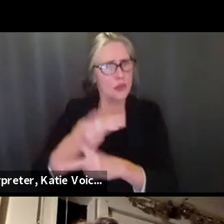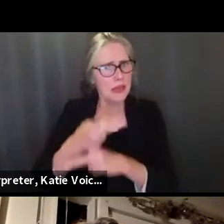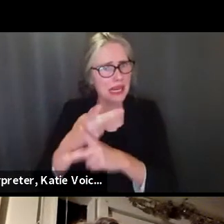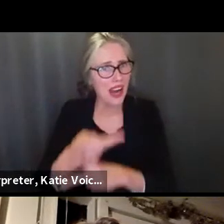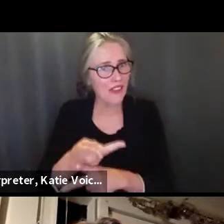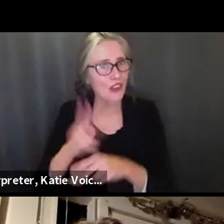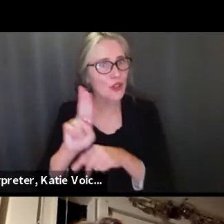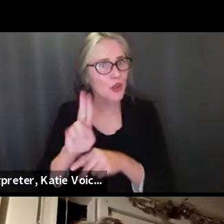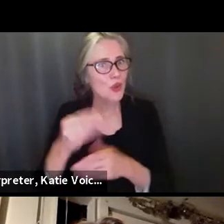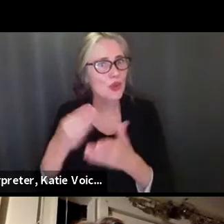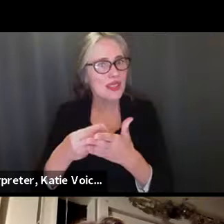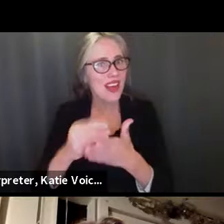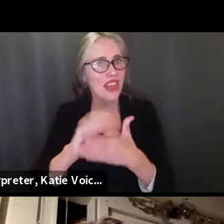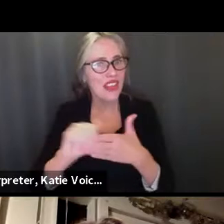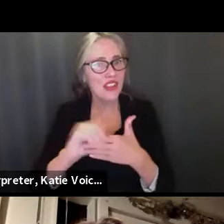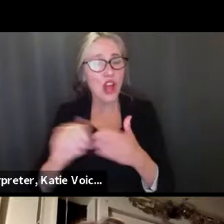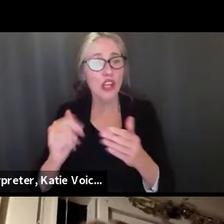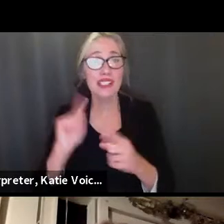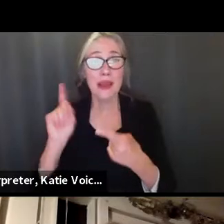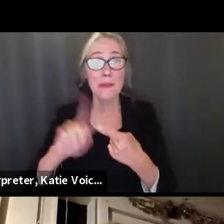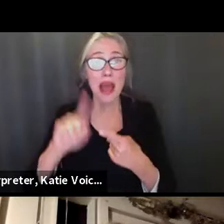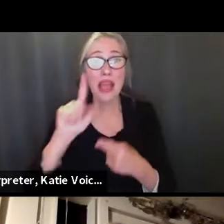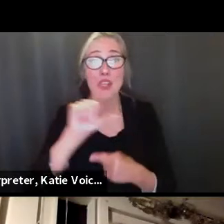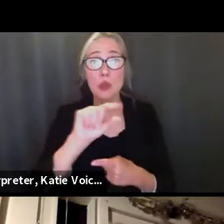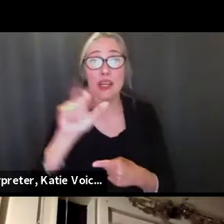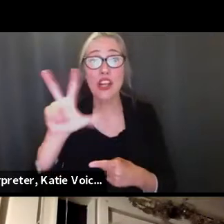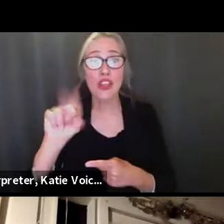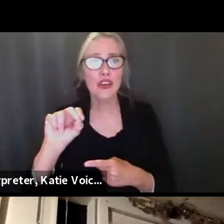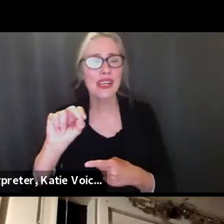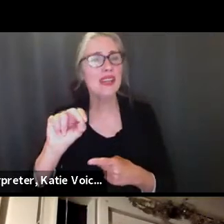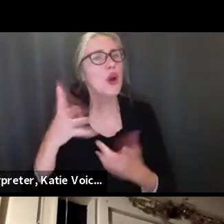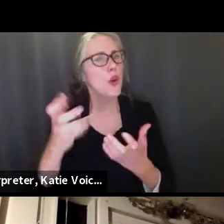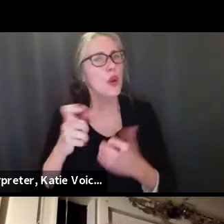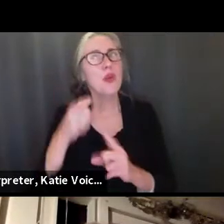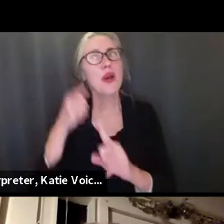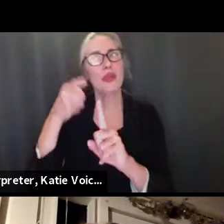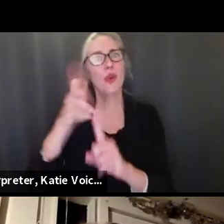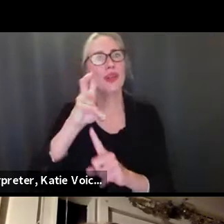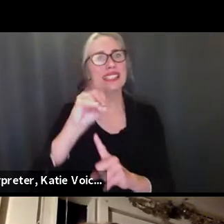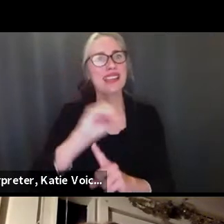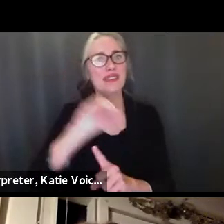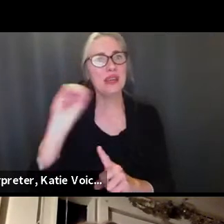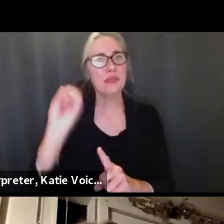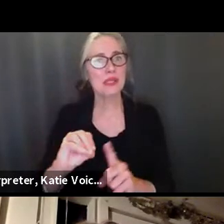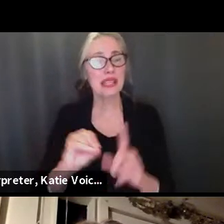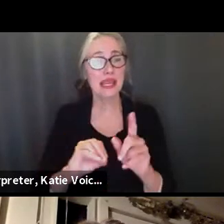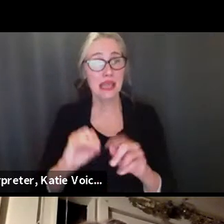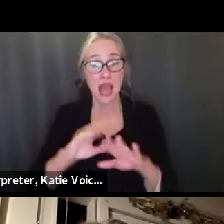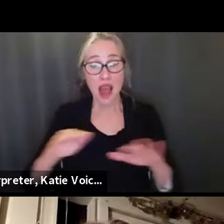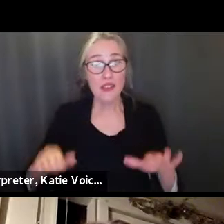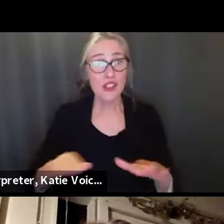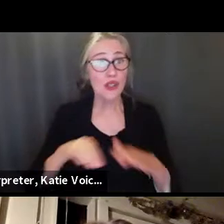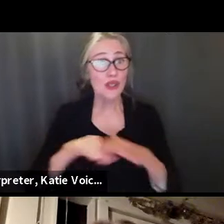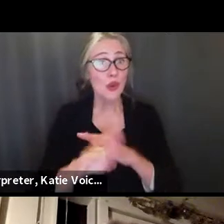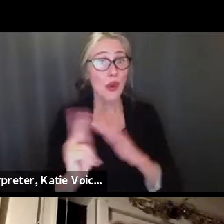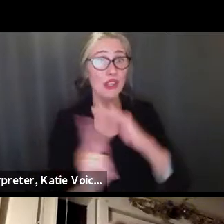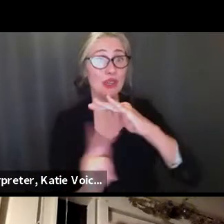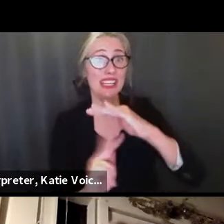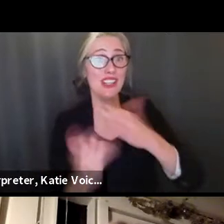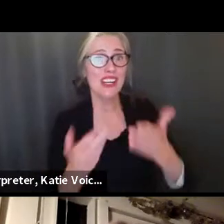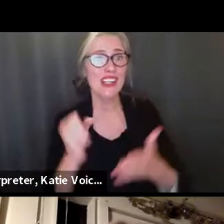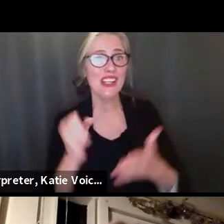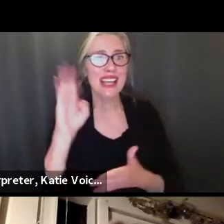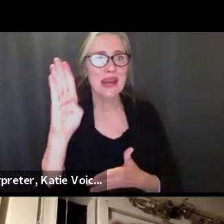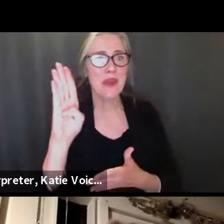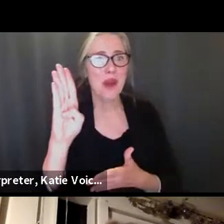by 2030, 70% of children entering kindergarten in Santa Barbara County will be ready